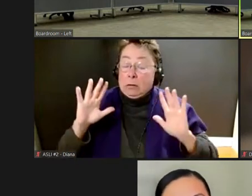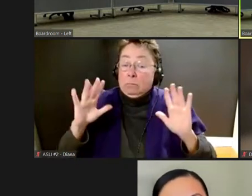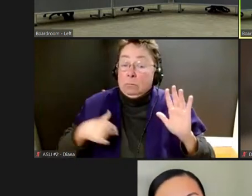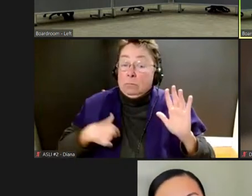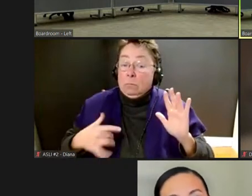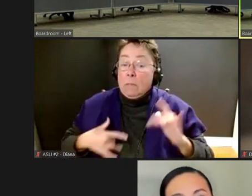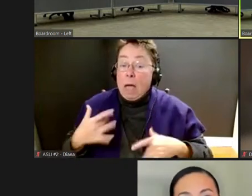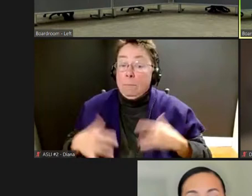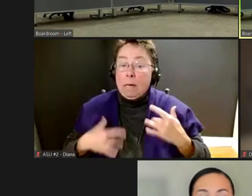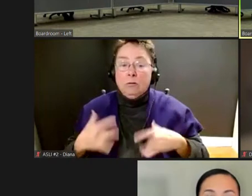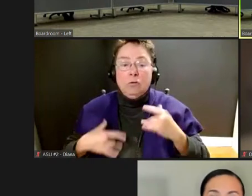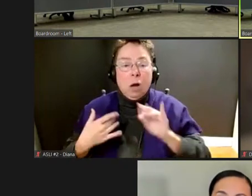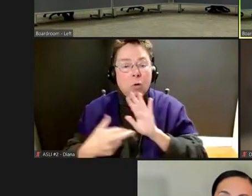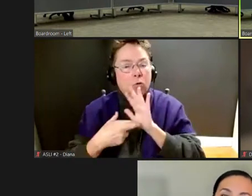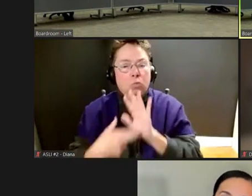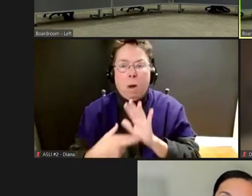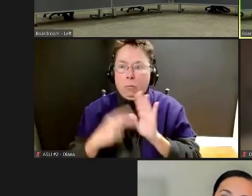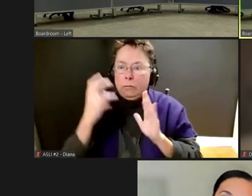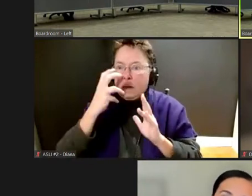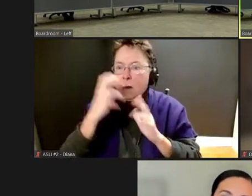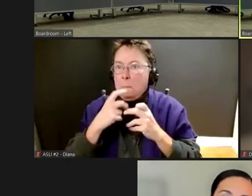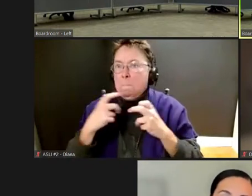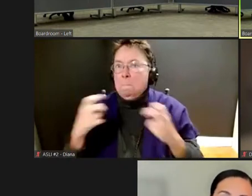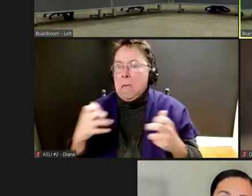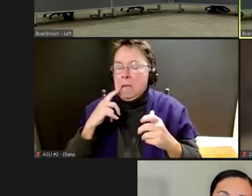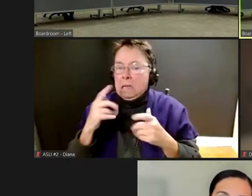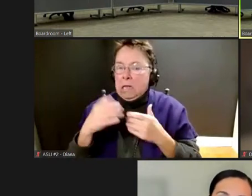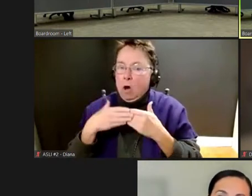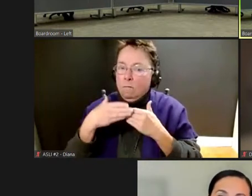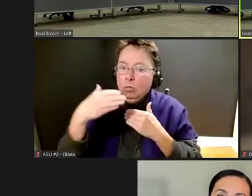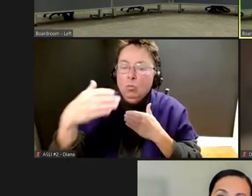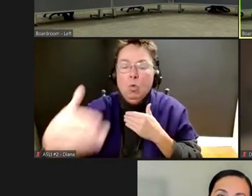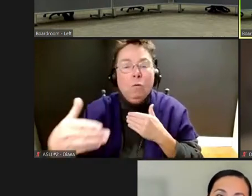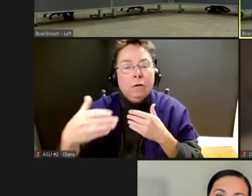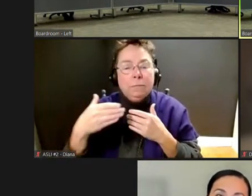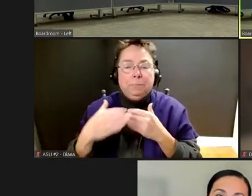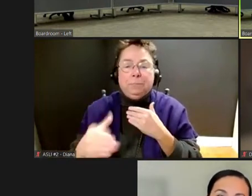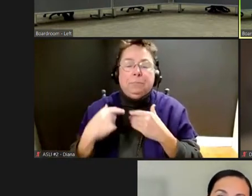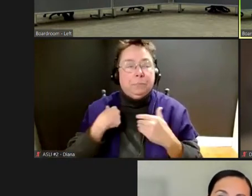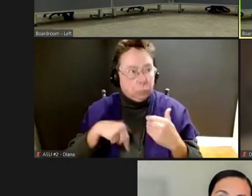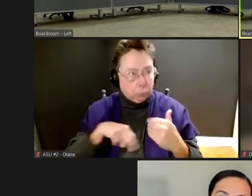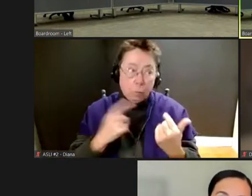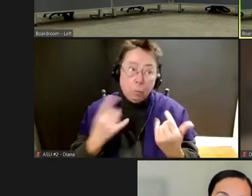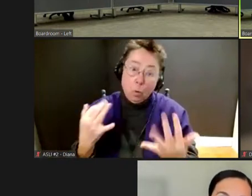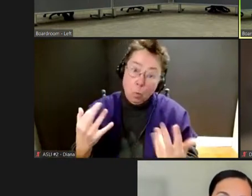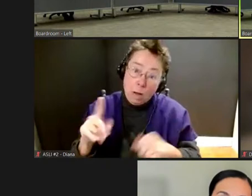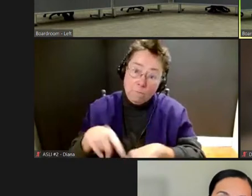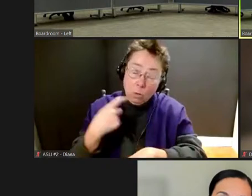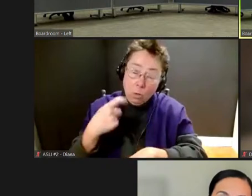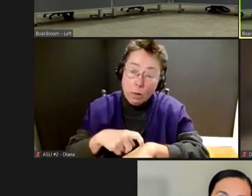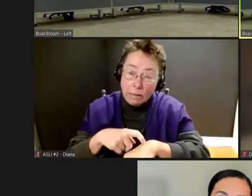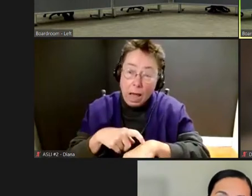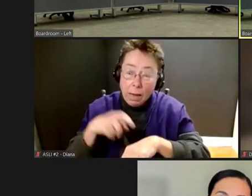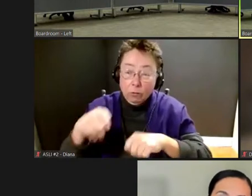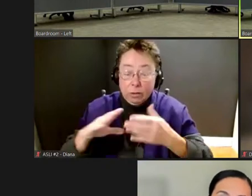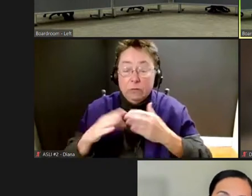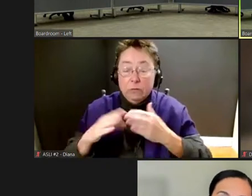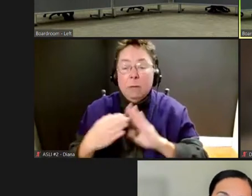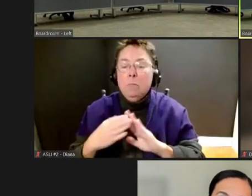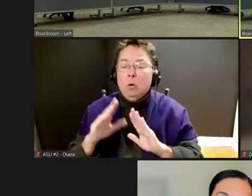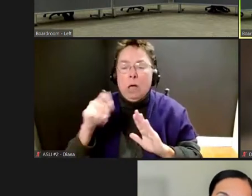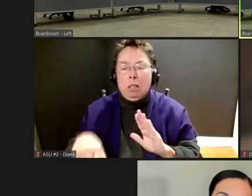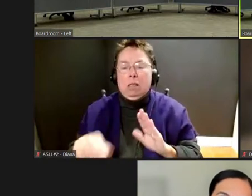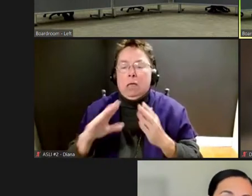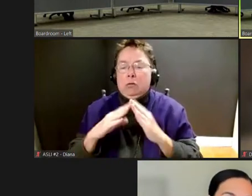Today represents a milestone in us moving forward in this long-awaited project. This community has waited a